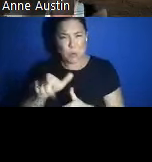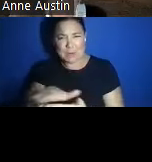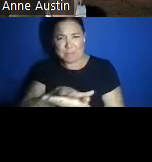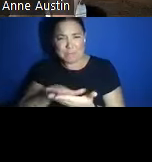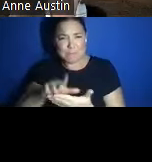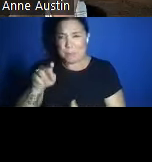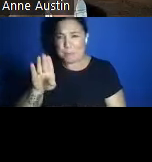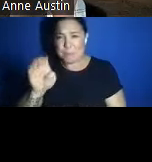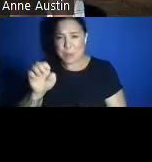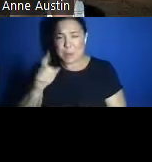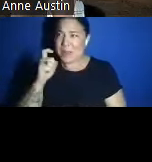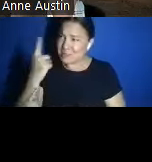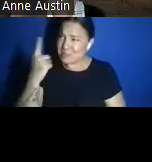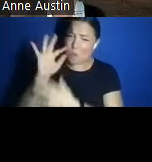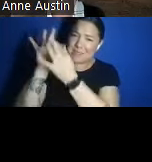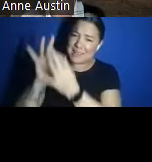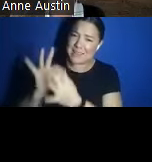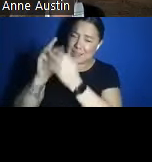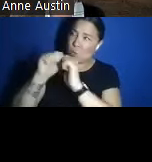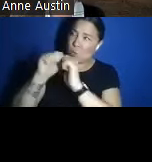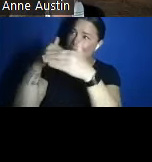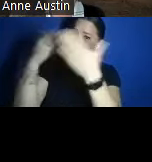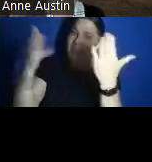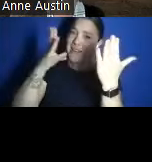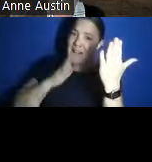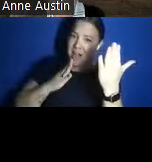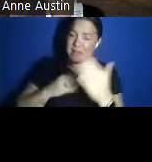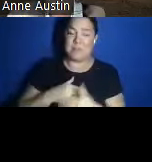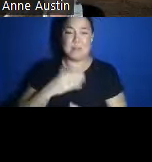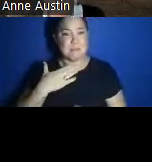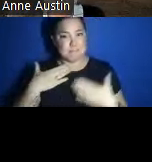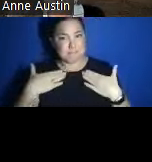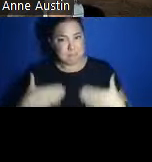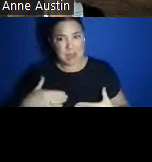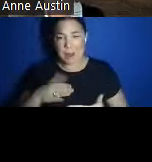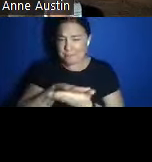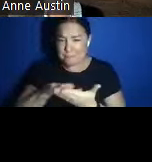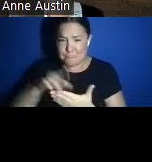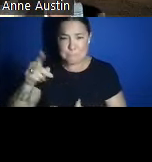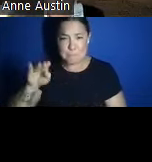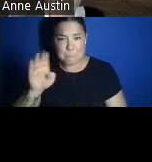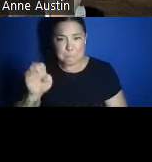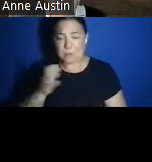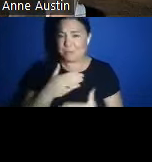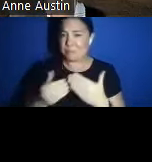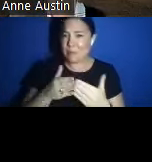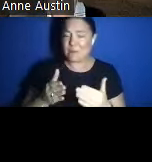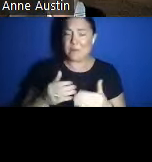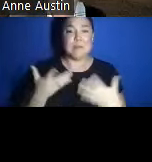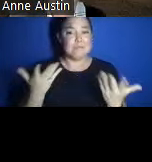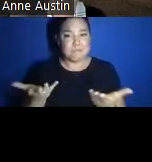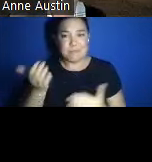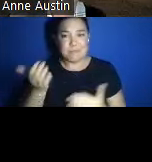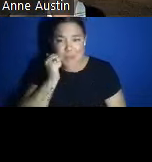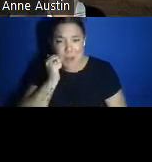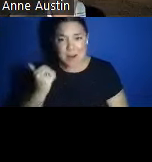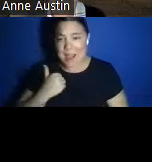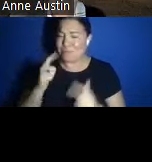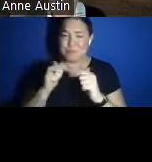goddess, regardless of the state of purity her body was in, regardless of her cleaning, regardless of menstruation, etc.